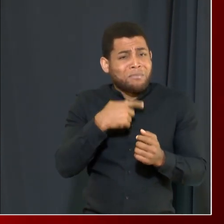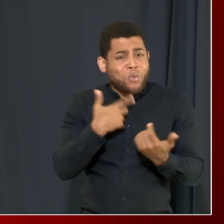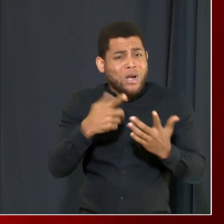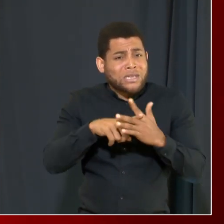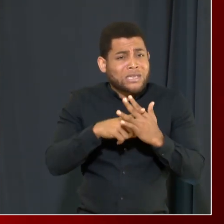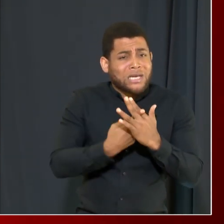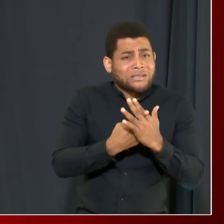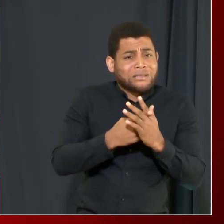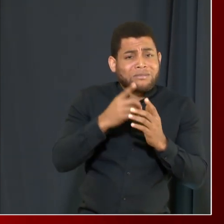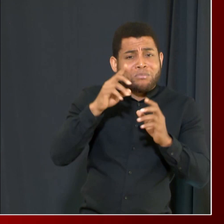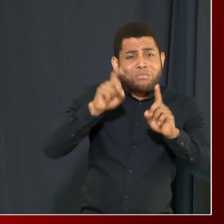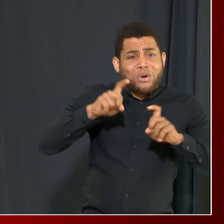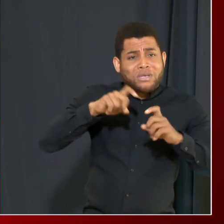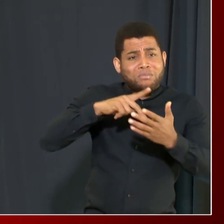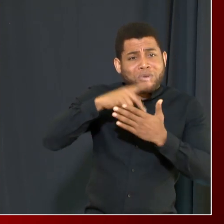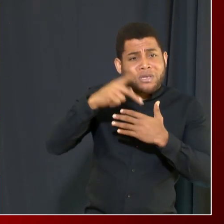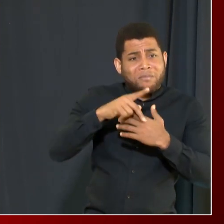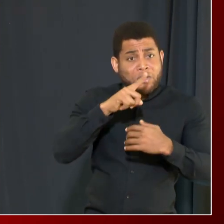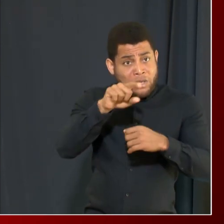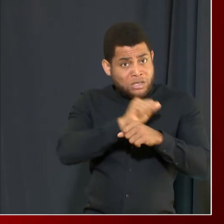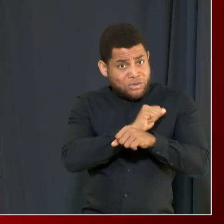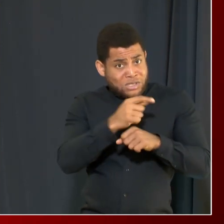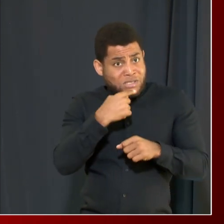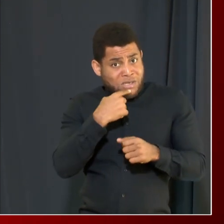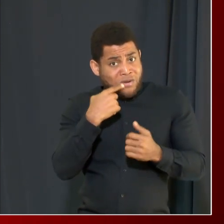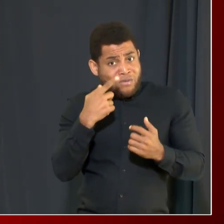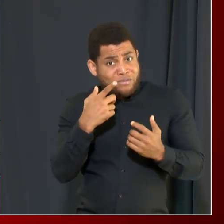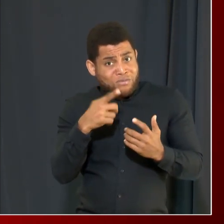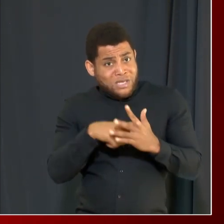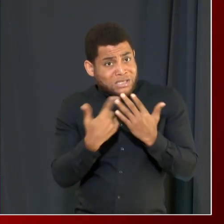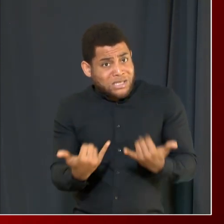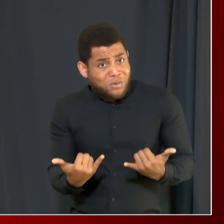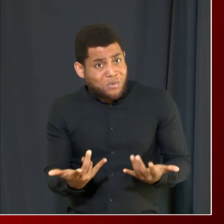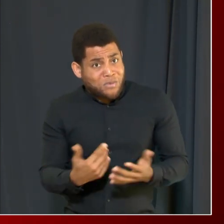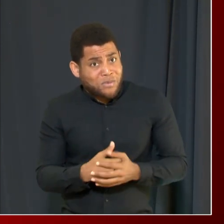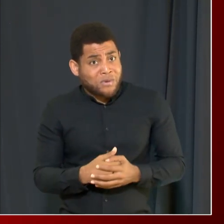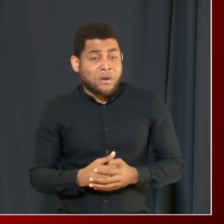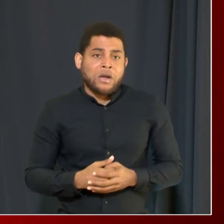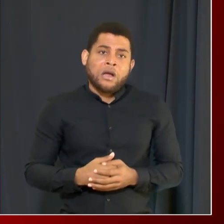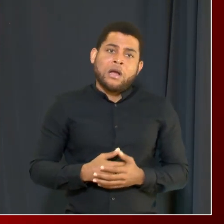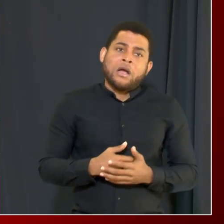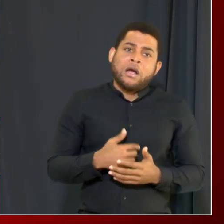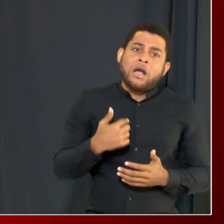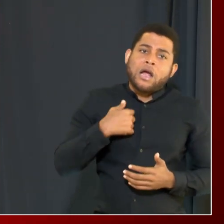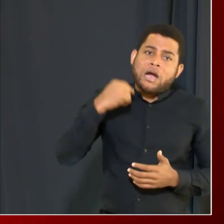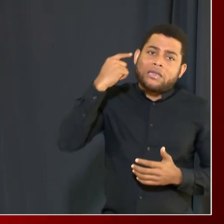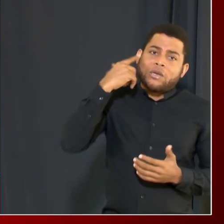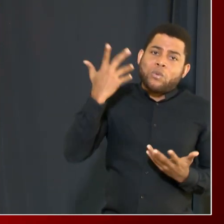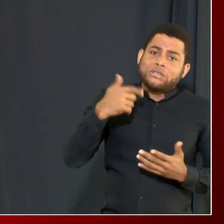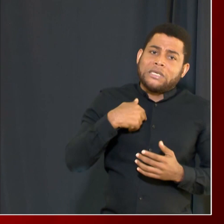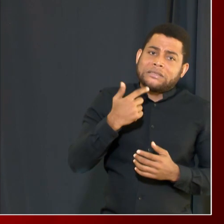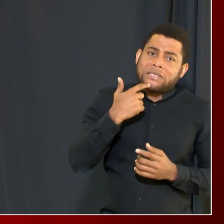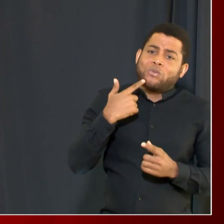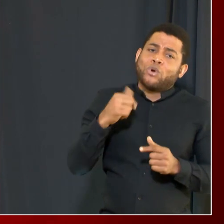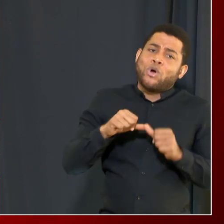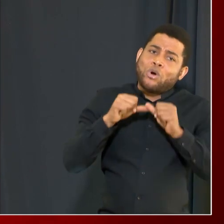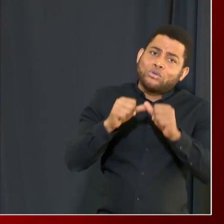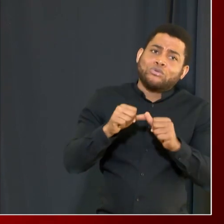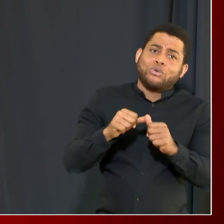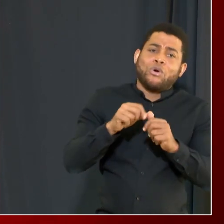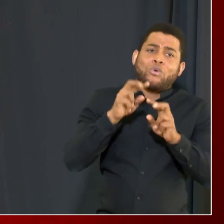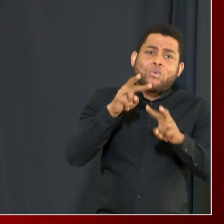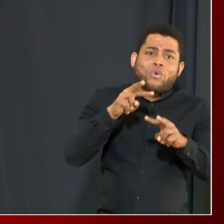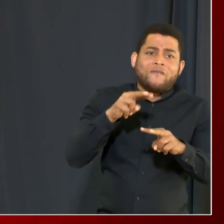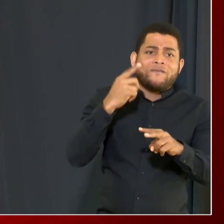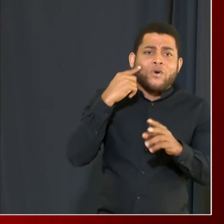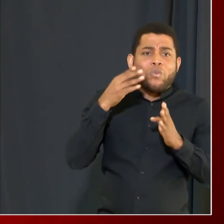was it that you guys actually said we have to do this right now? I think it's what I said, that we continue and always are looking for ways to make sure our young people are